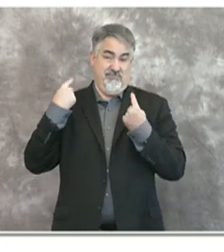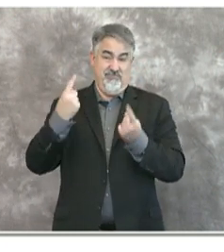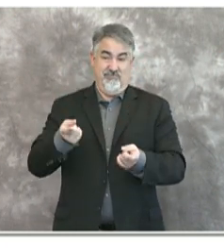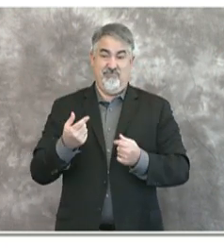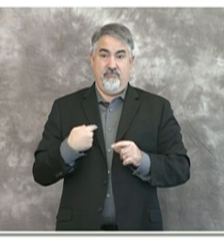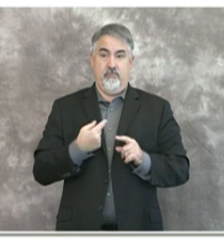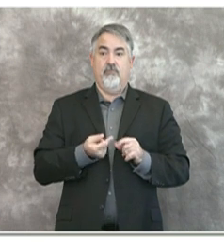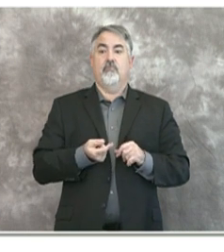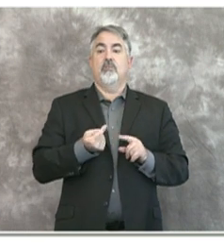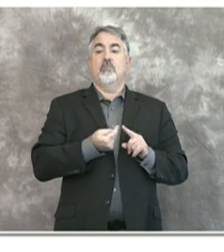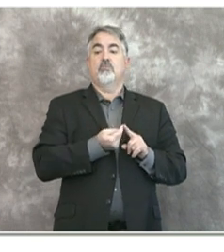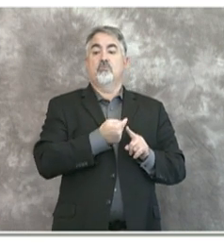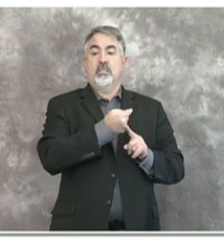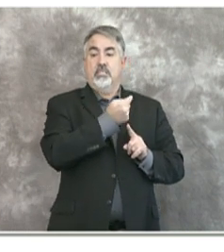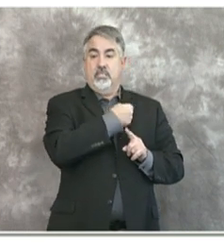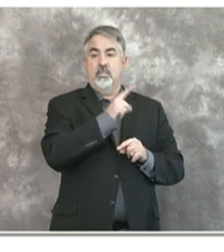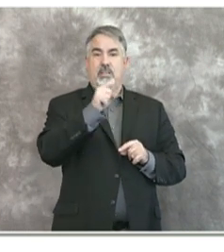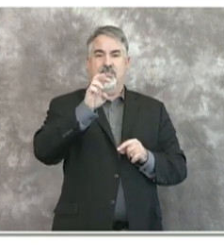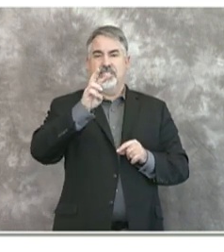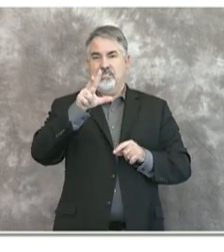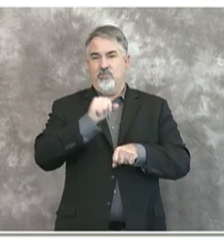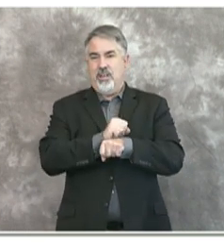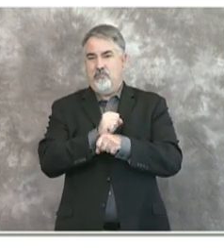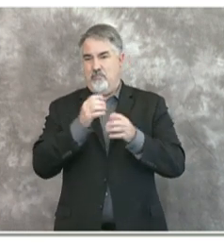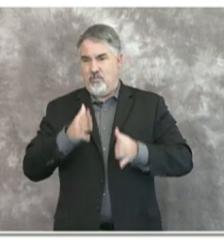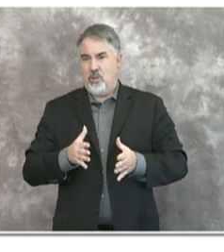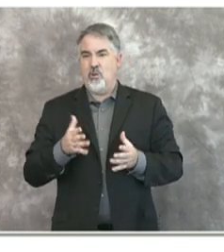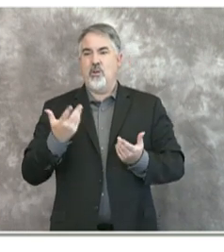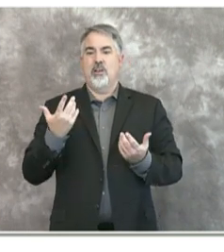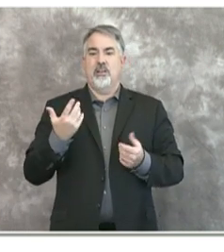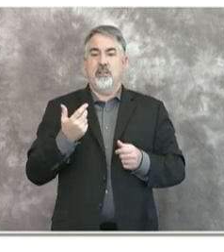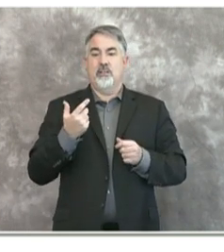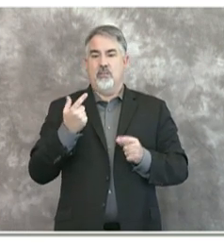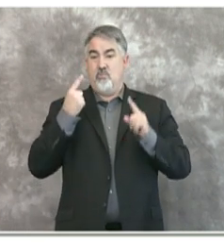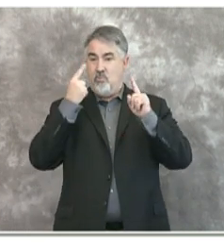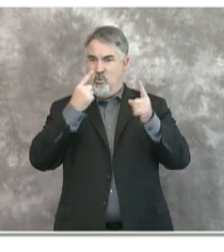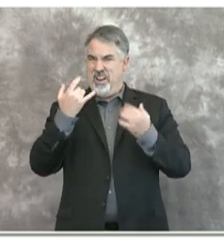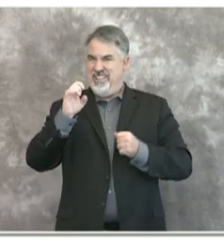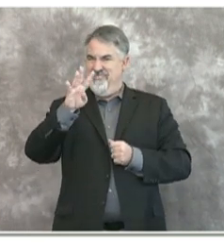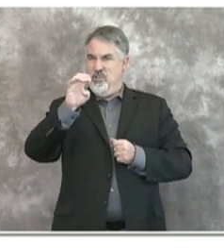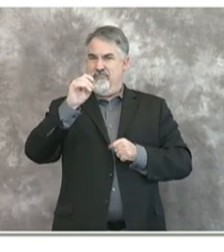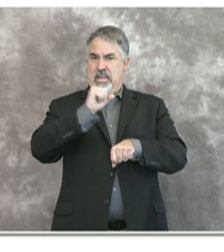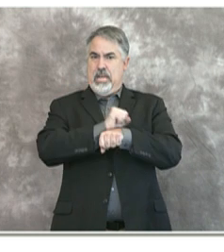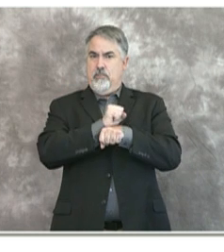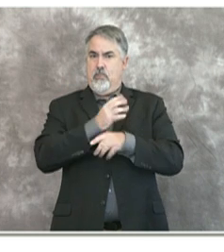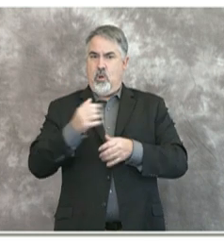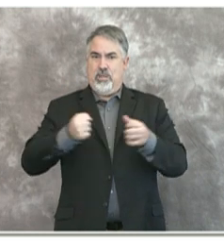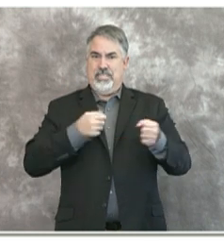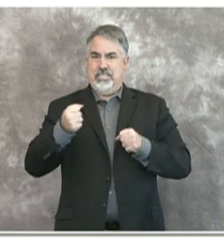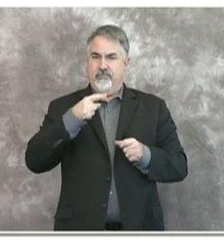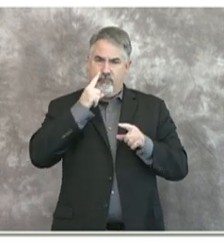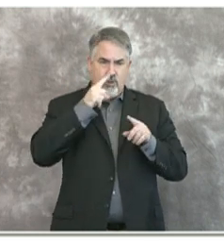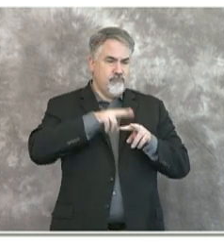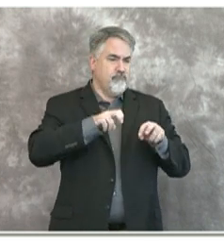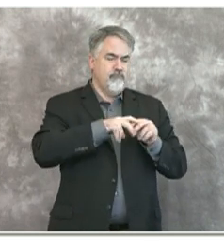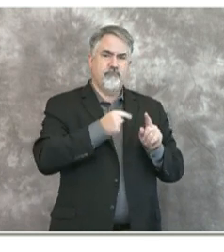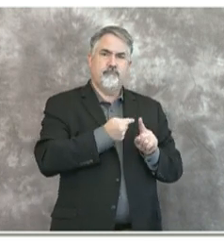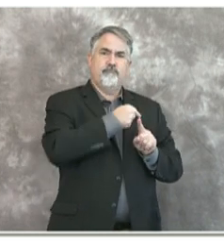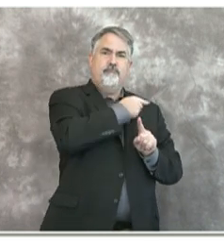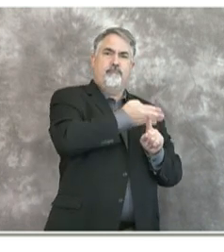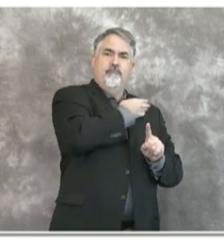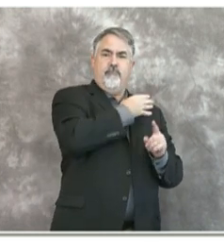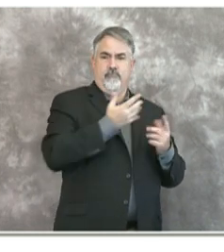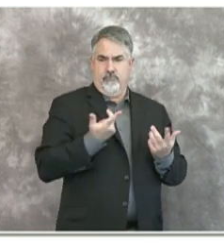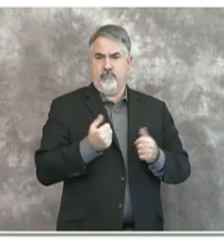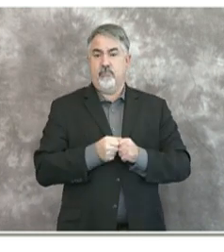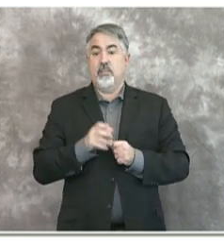163. Again, we have an initial goal. We will much likely need more individuals than that. But as Dr. Wooten alluded to yesterday, the number